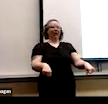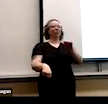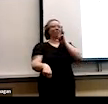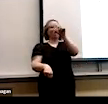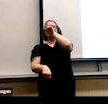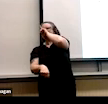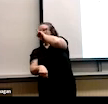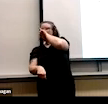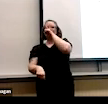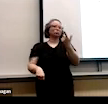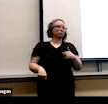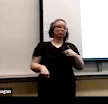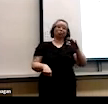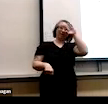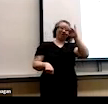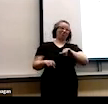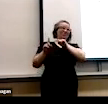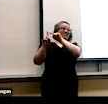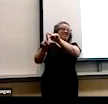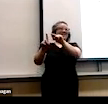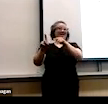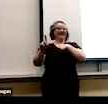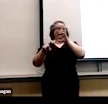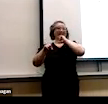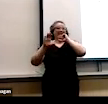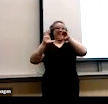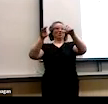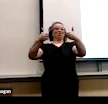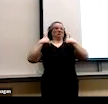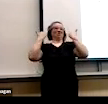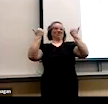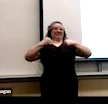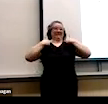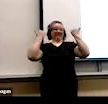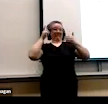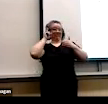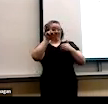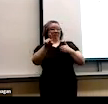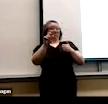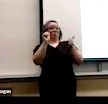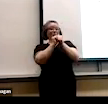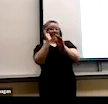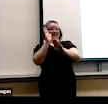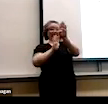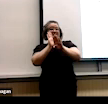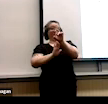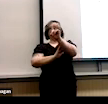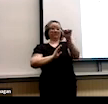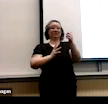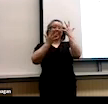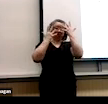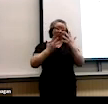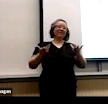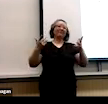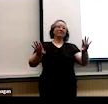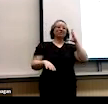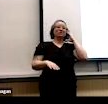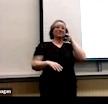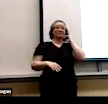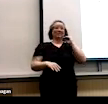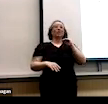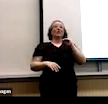as something that can be openly discussed in pediatric appointments, but it's something that we do try to make an effort to make sure that they can openly discuss in their adult